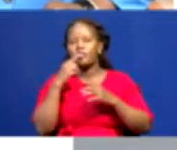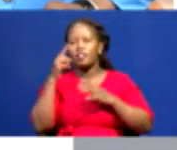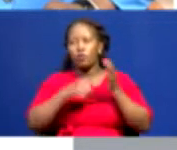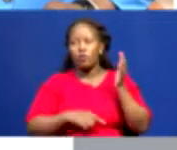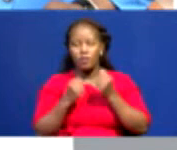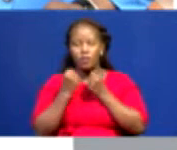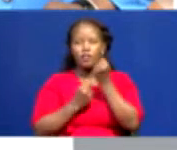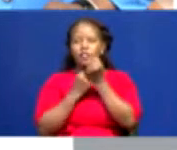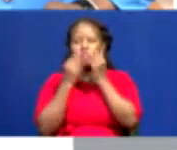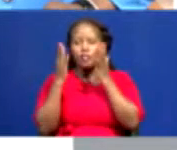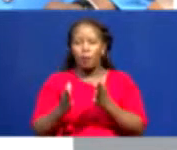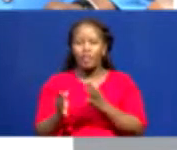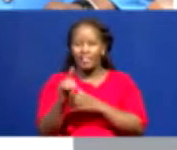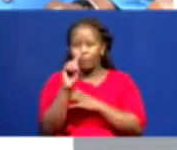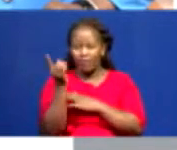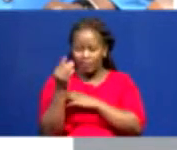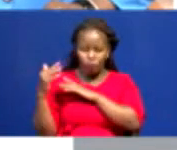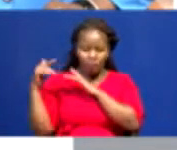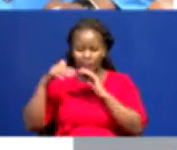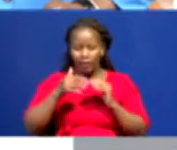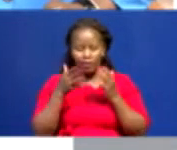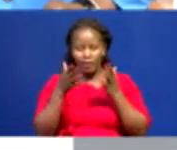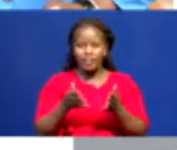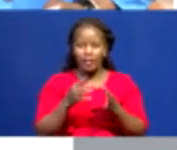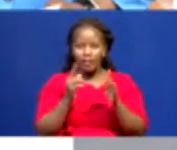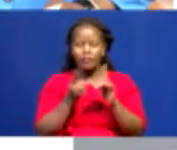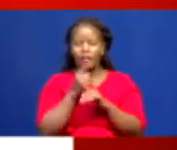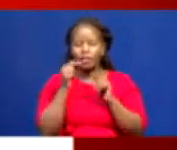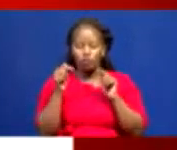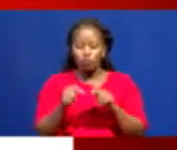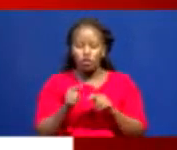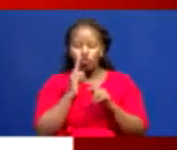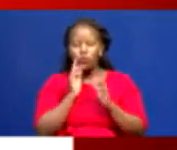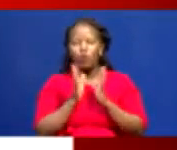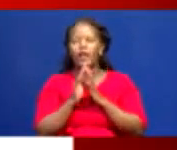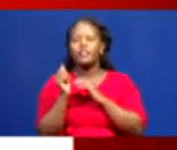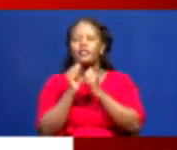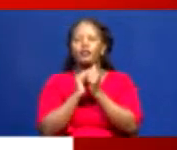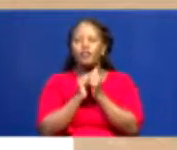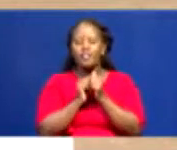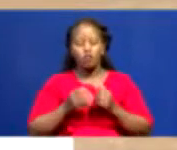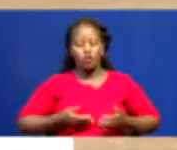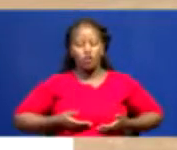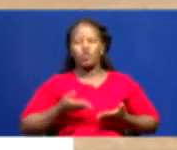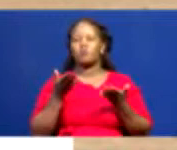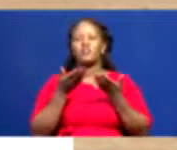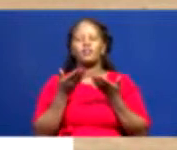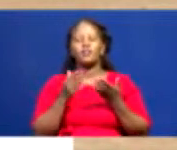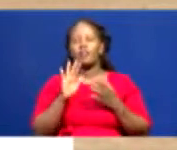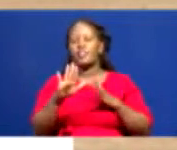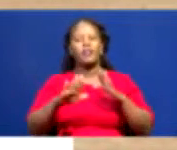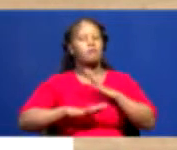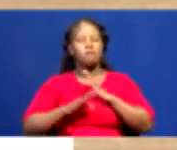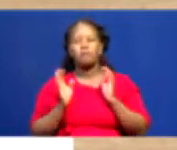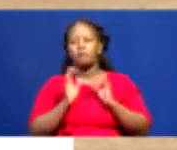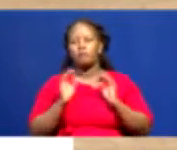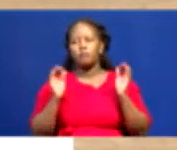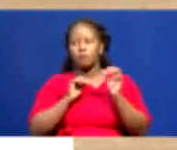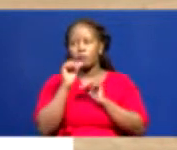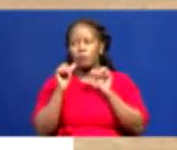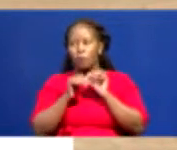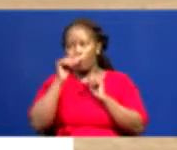supporters would gather here starting today, tomorrow, and even Friday to express their dissatisfaction towards the